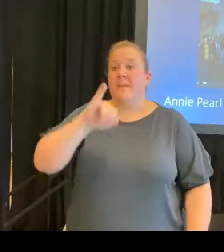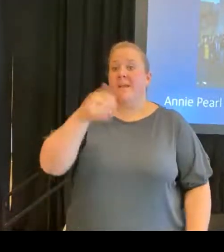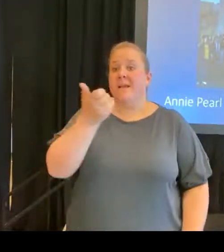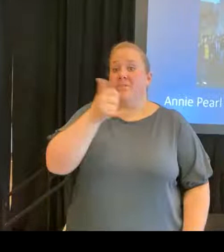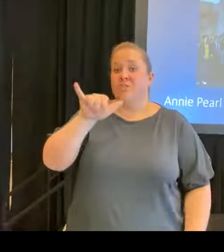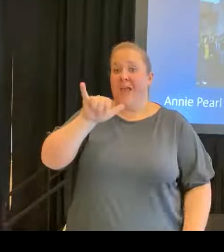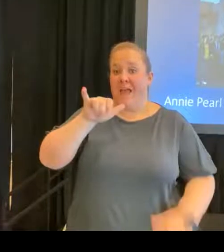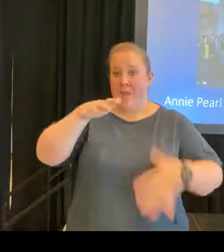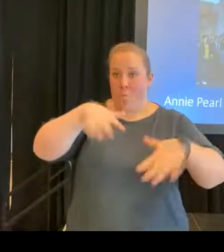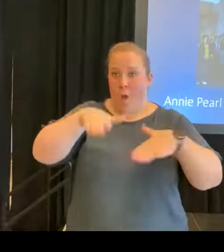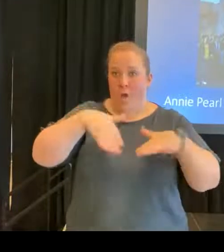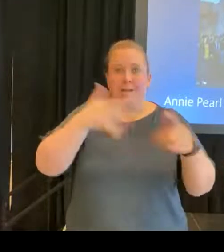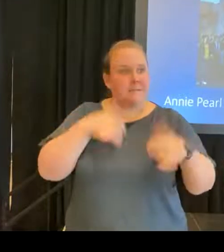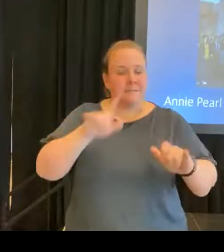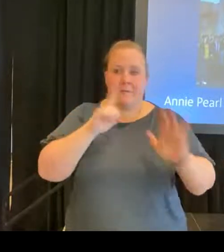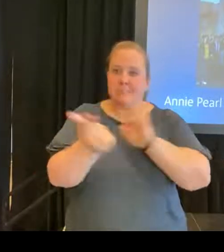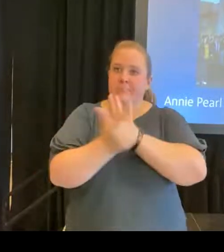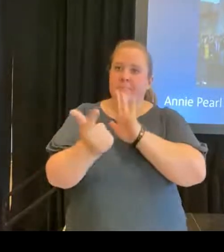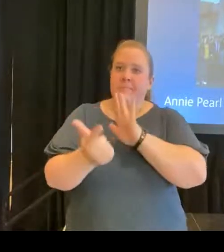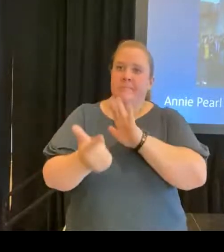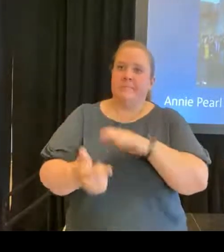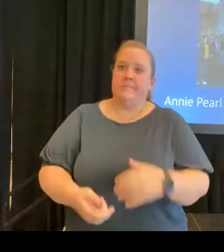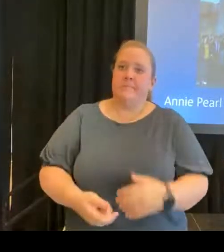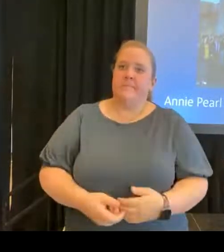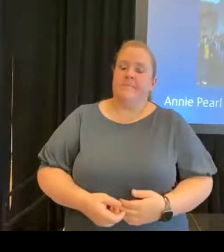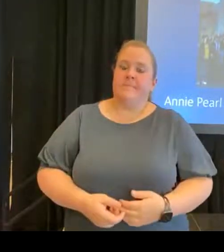Jaywalking is still against the law.